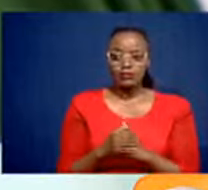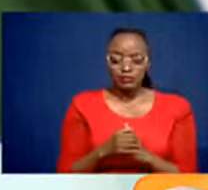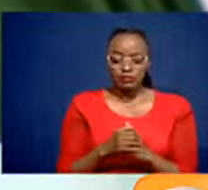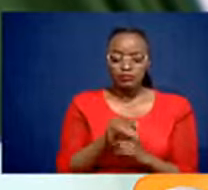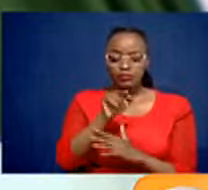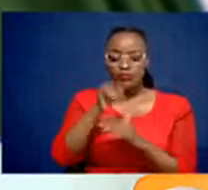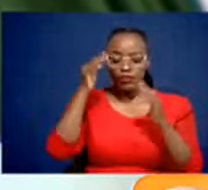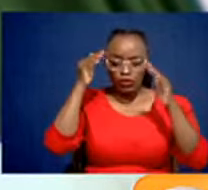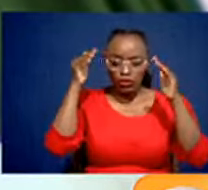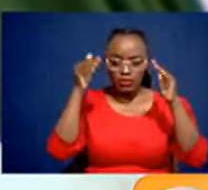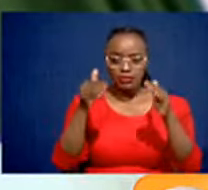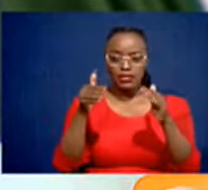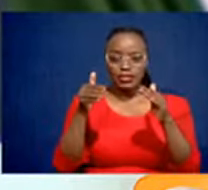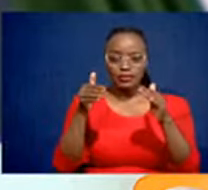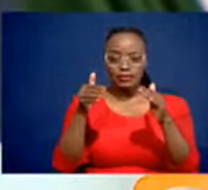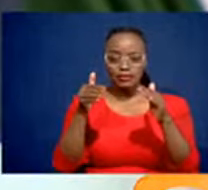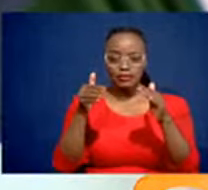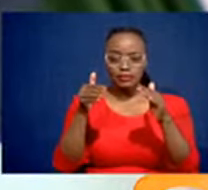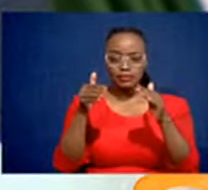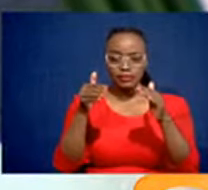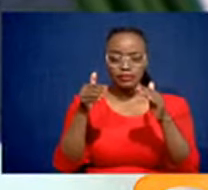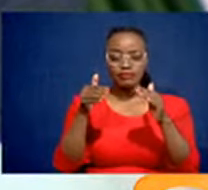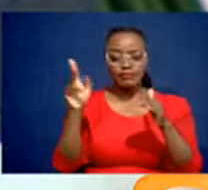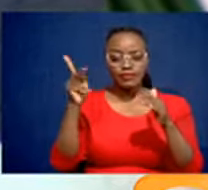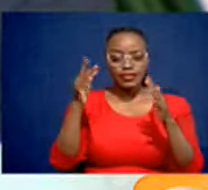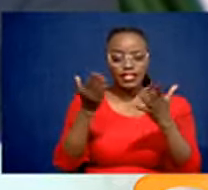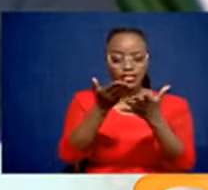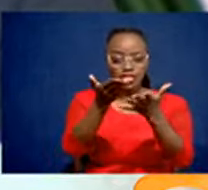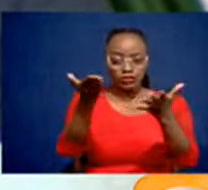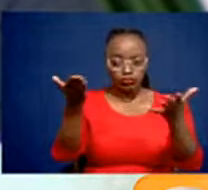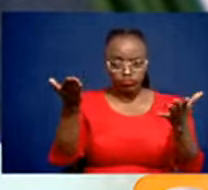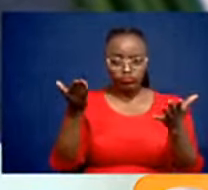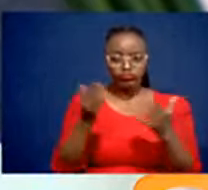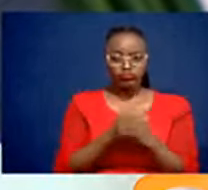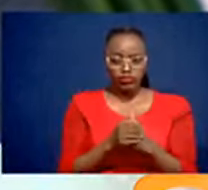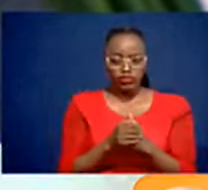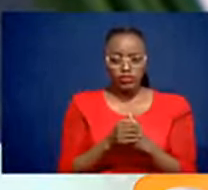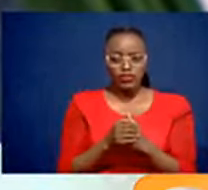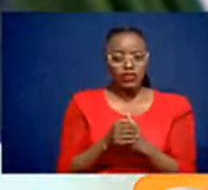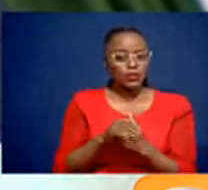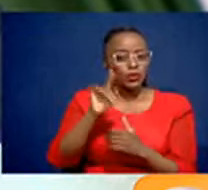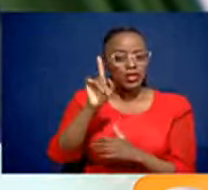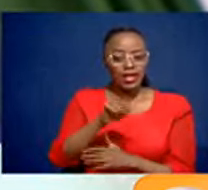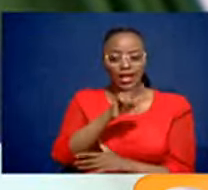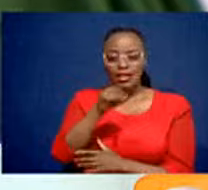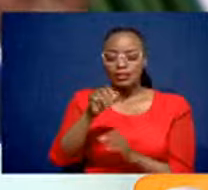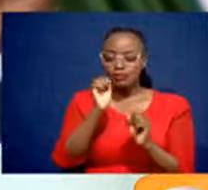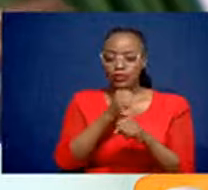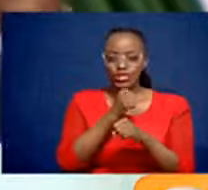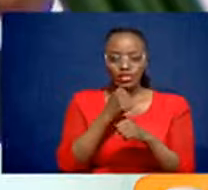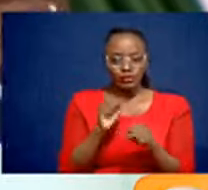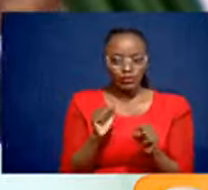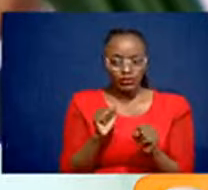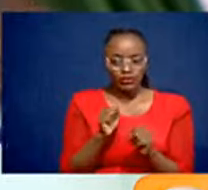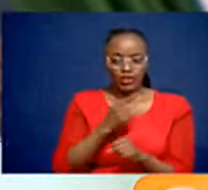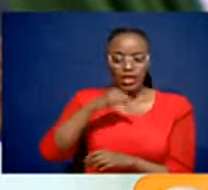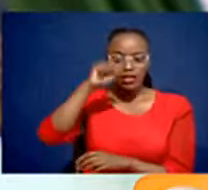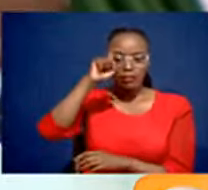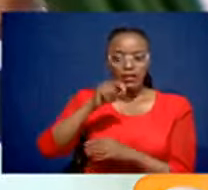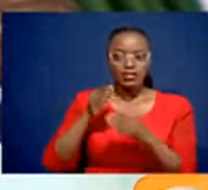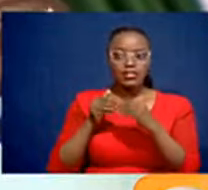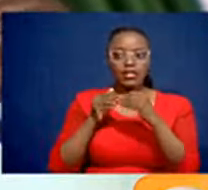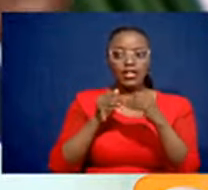This commitment, fellow Kenyans, is irrevocable. We must